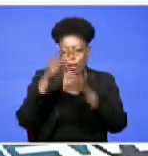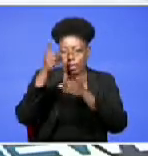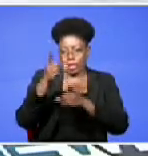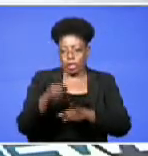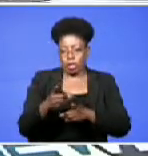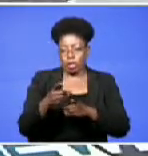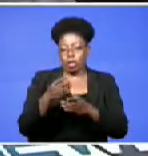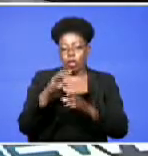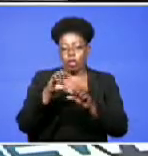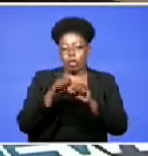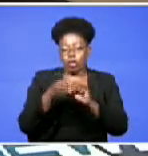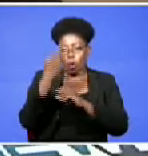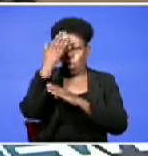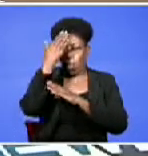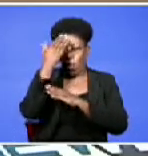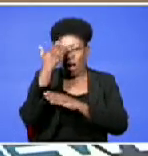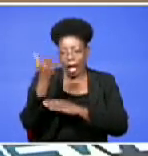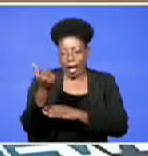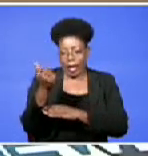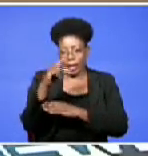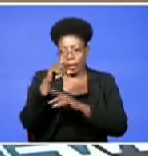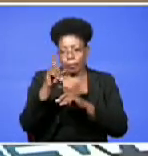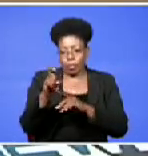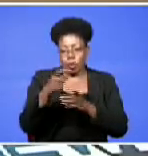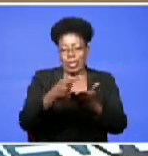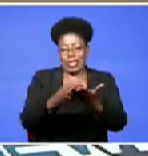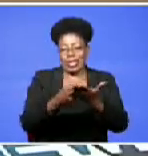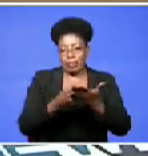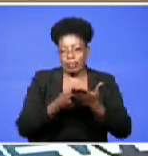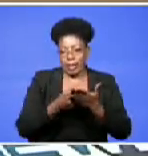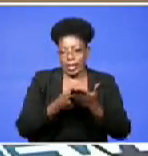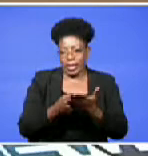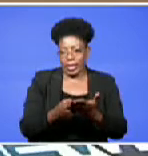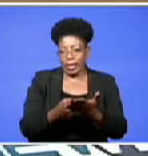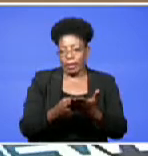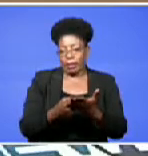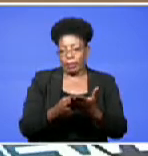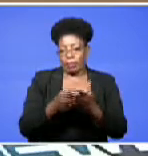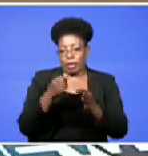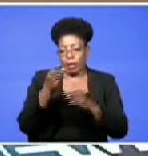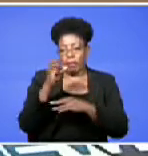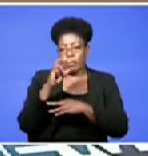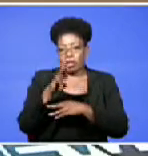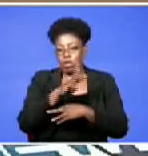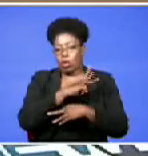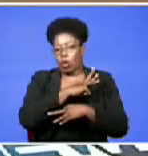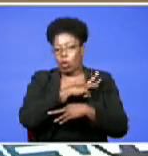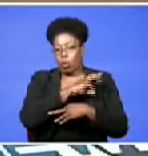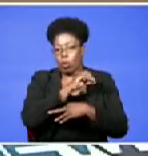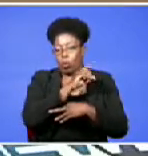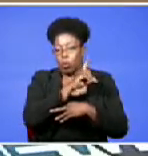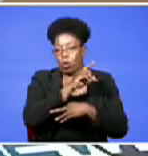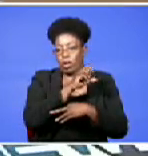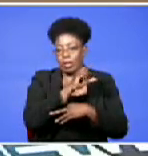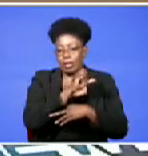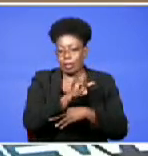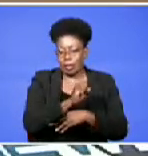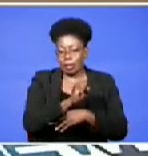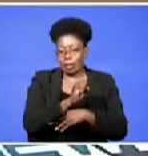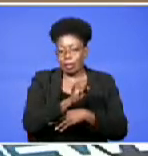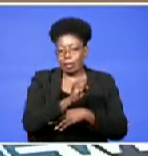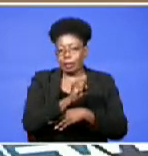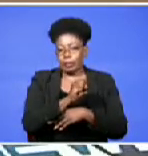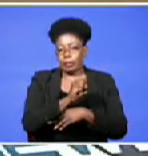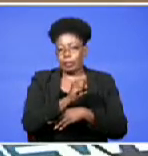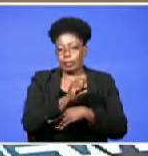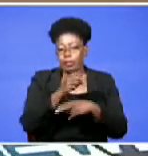So why are we debating whether Mr. Woods is entitled